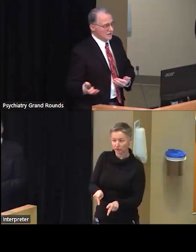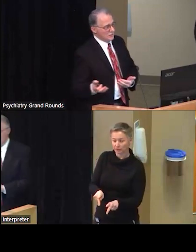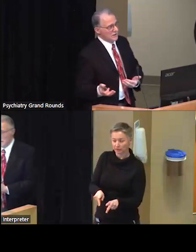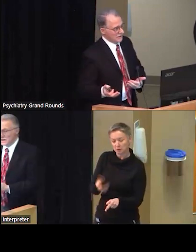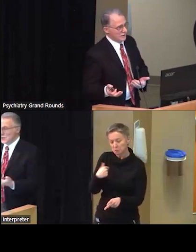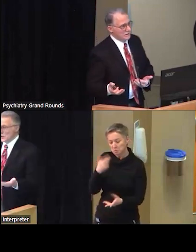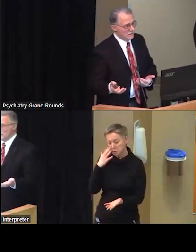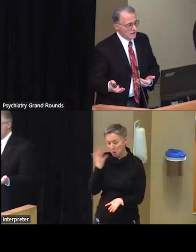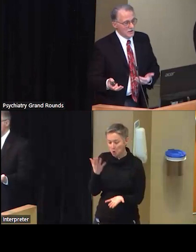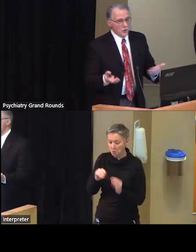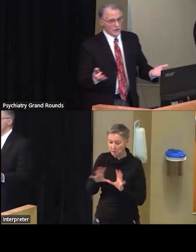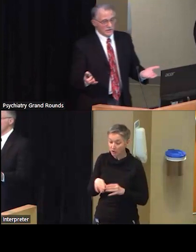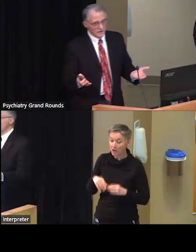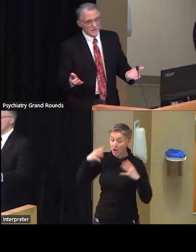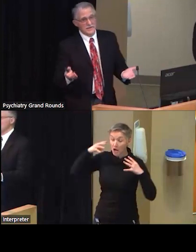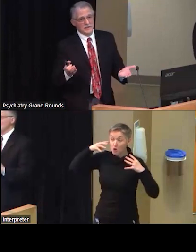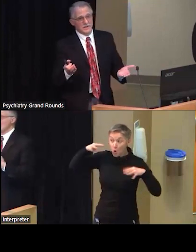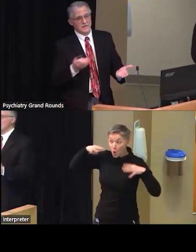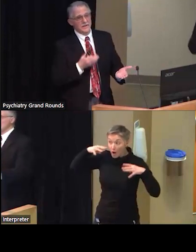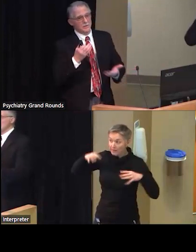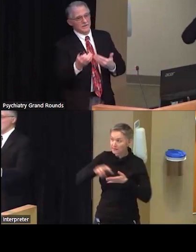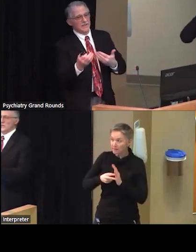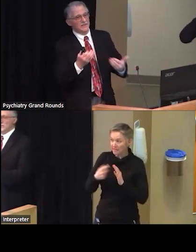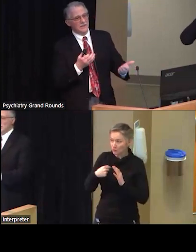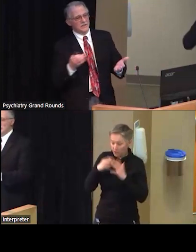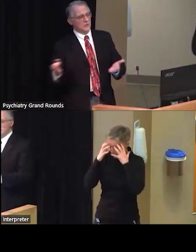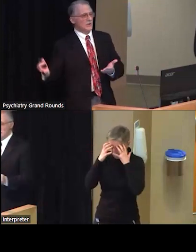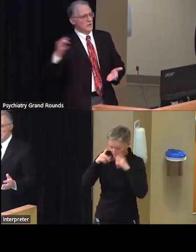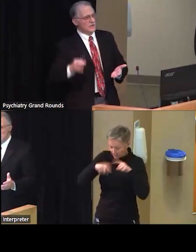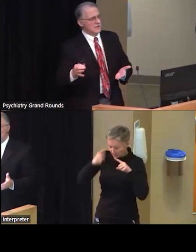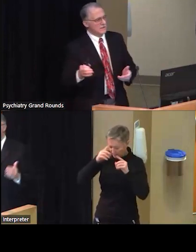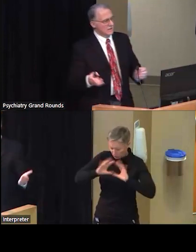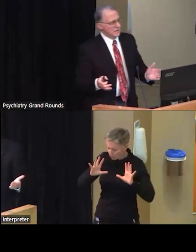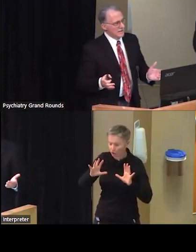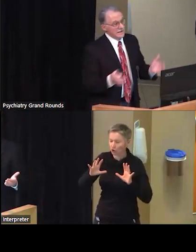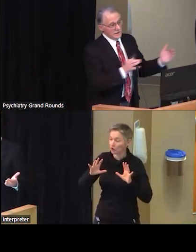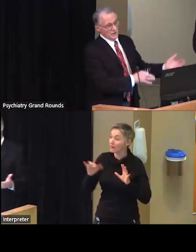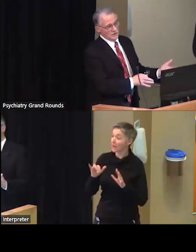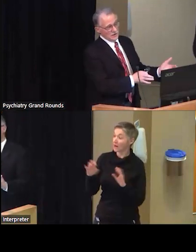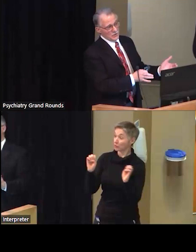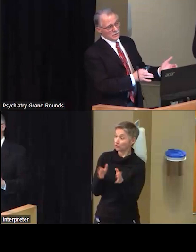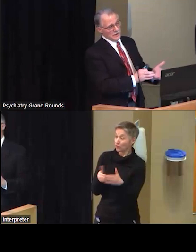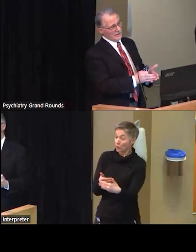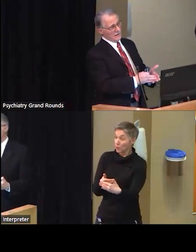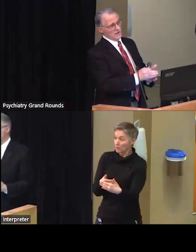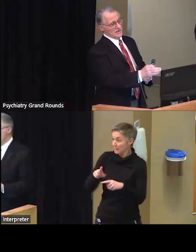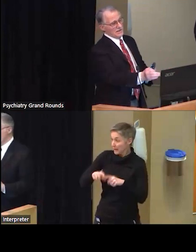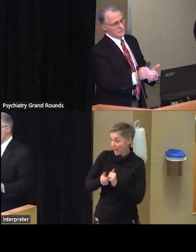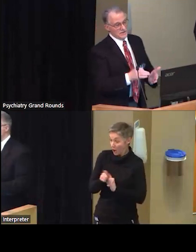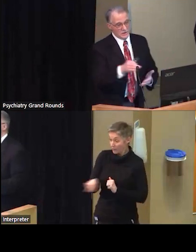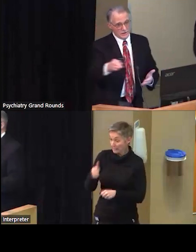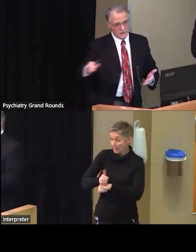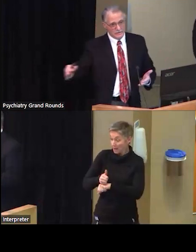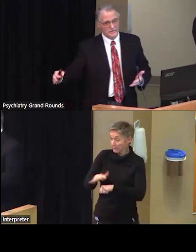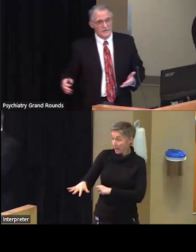know that, that's pretty clear. Noise starts to cut down our ability to think, so really noisy. In the emergency room, depending on how it's set